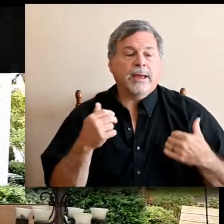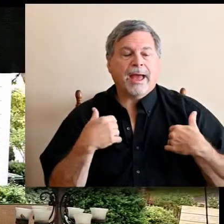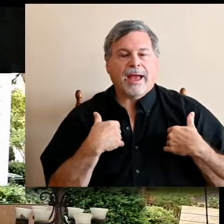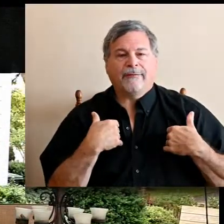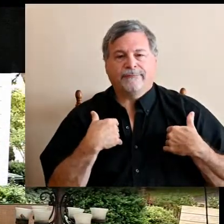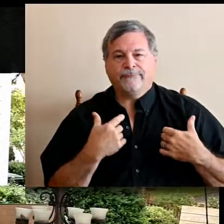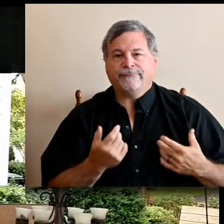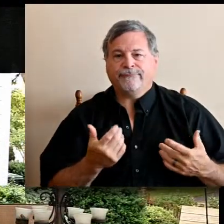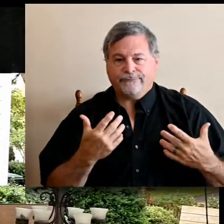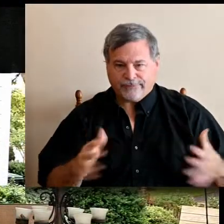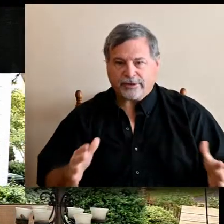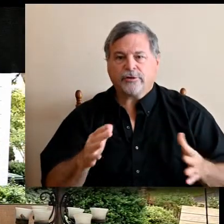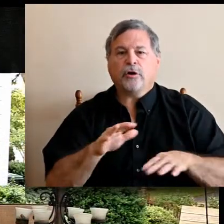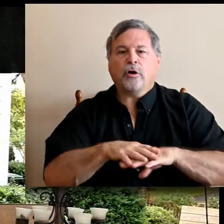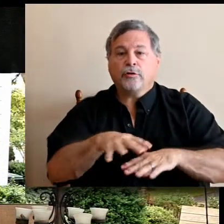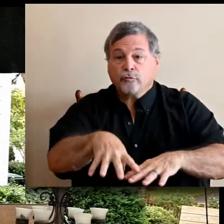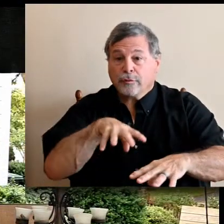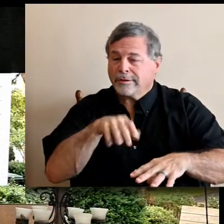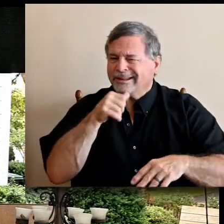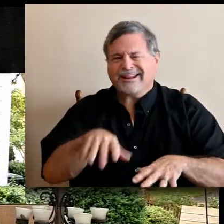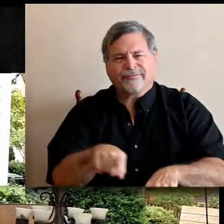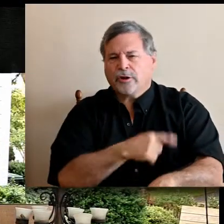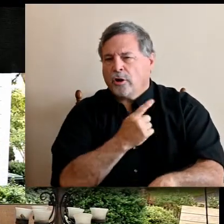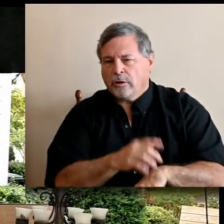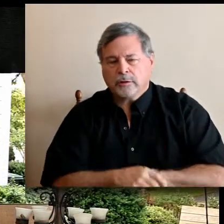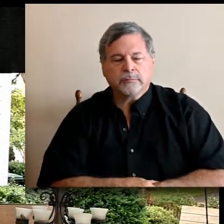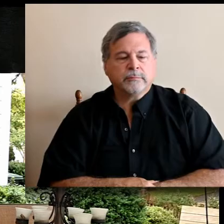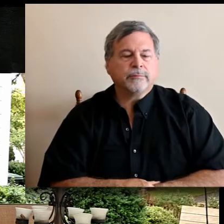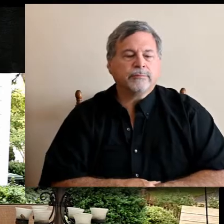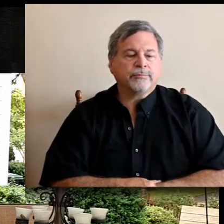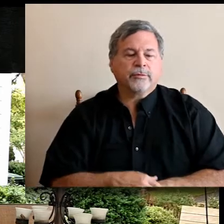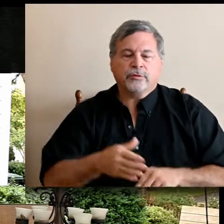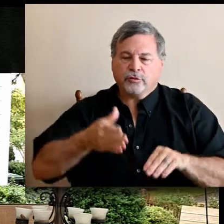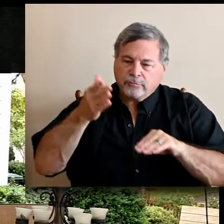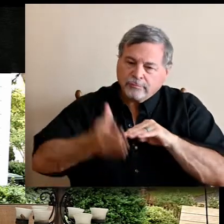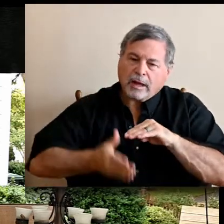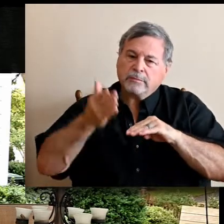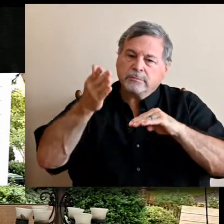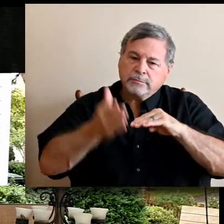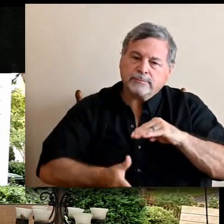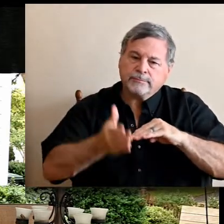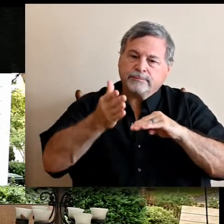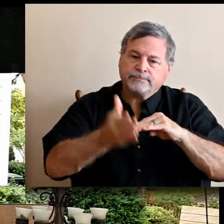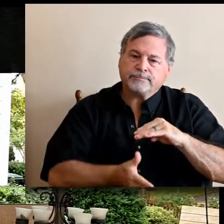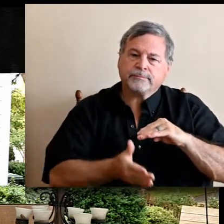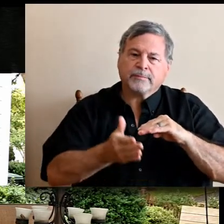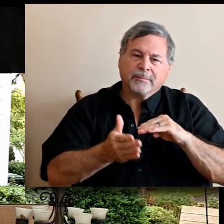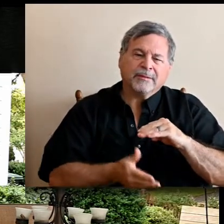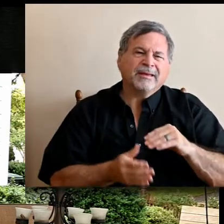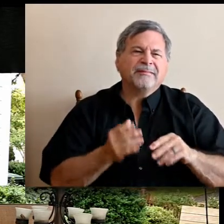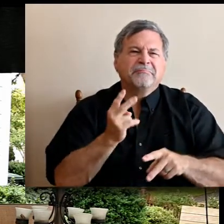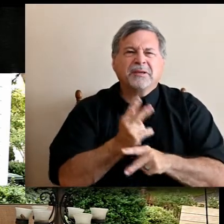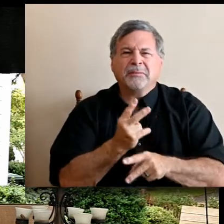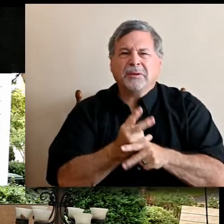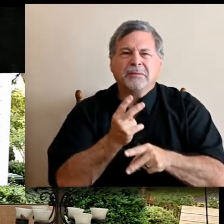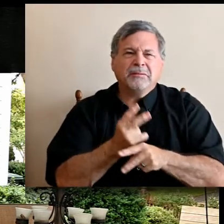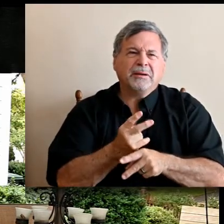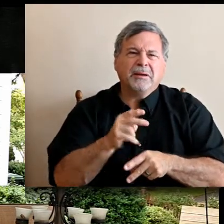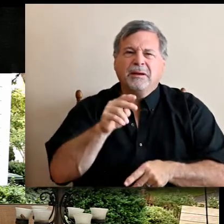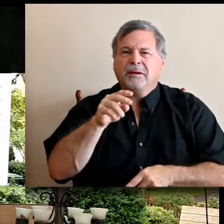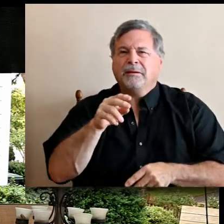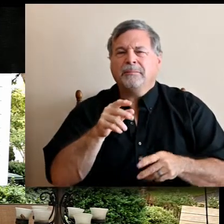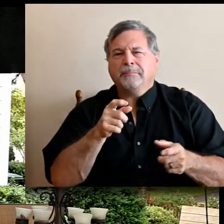grill. Again, it doesn't take long to do this. All you're going to do is run your knife through it. Try to cut it